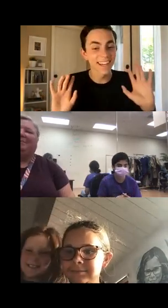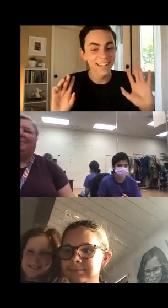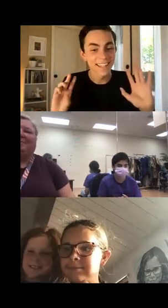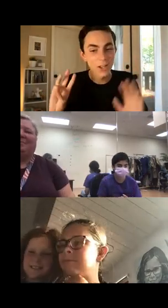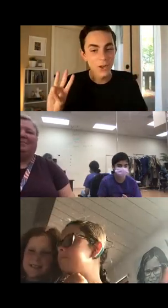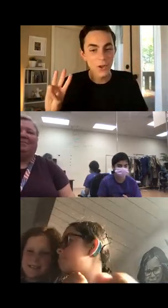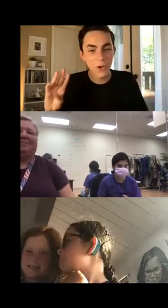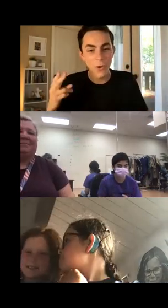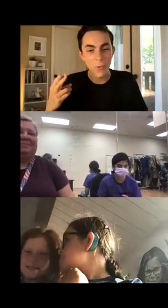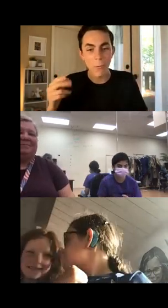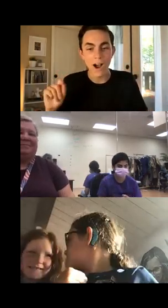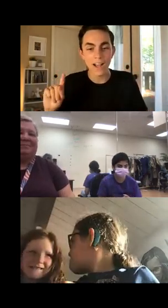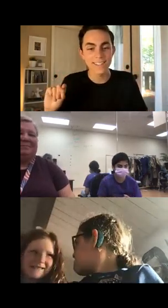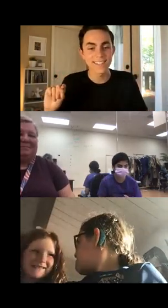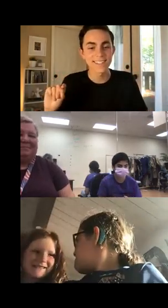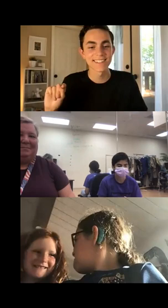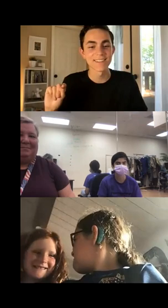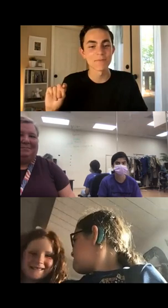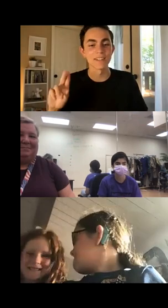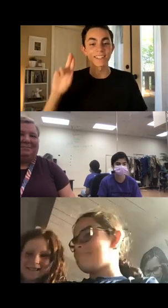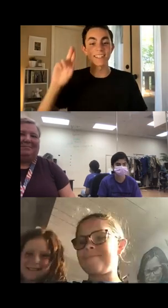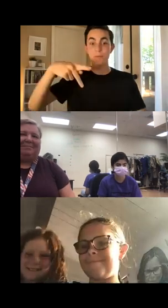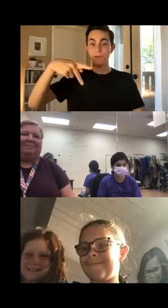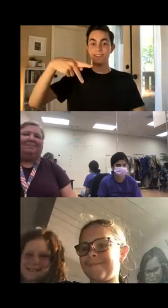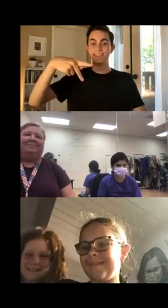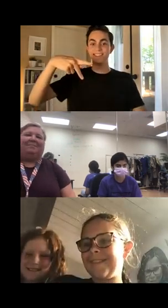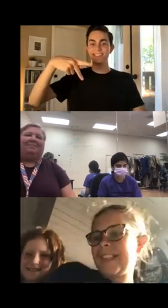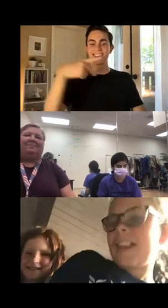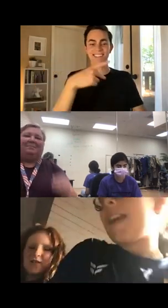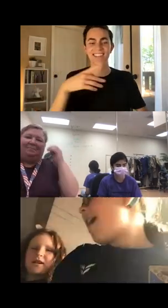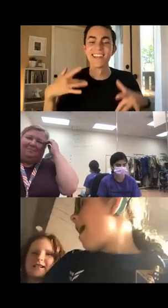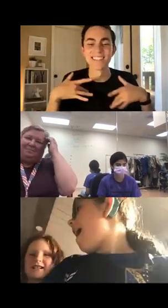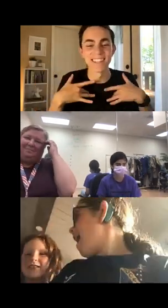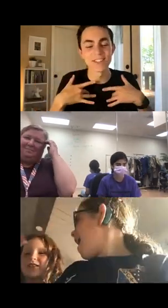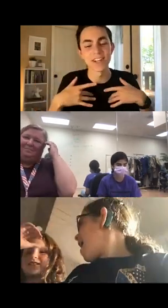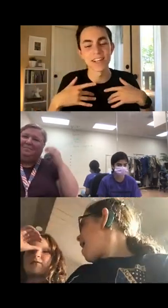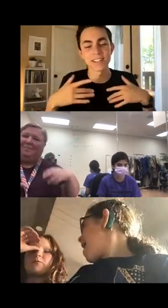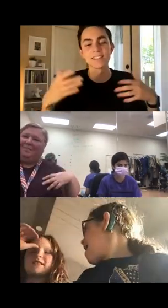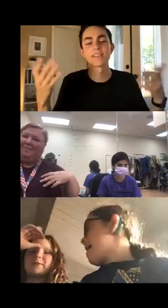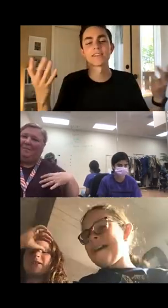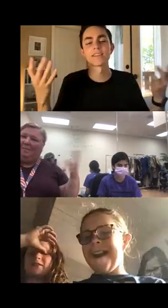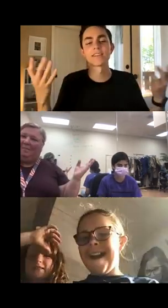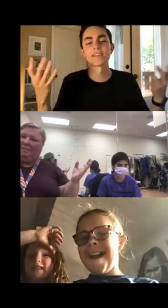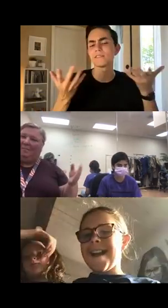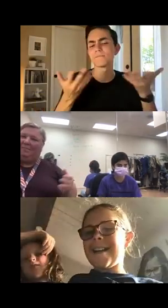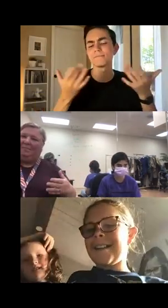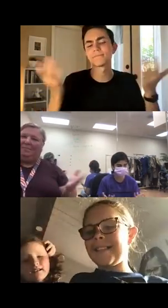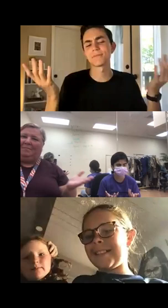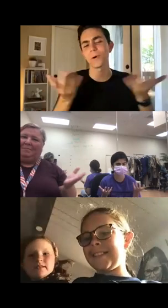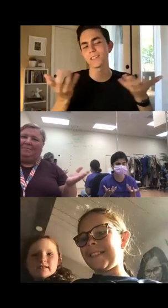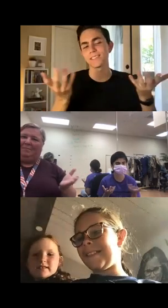did sign what, but not the up. So that's just